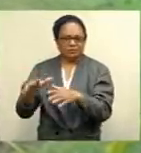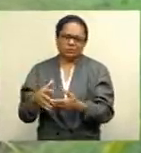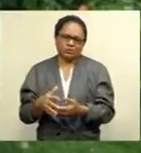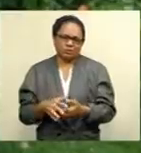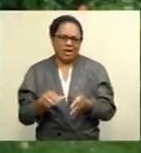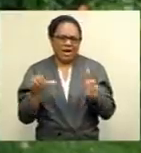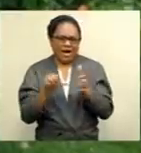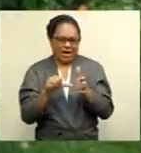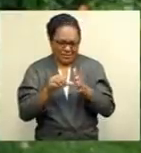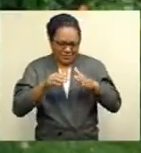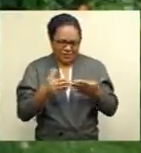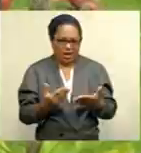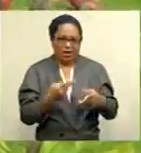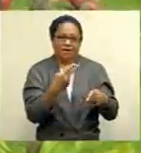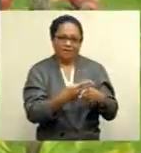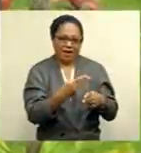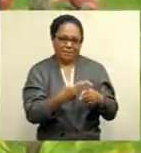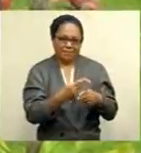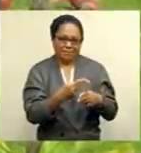them to do backyard gardening.